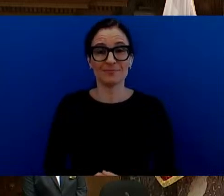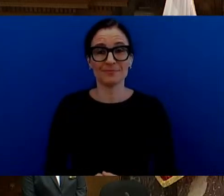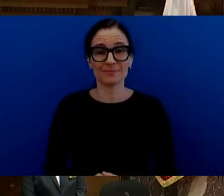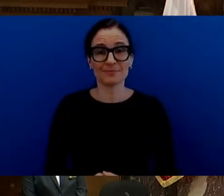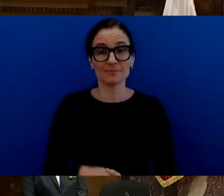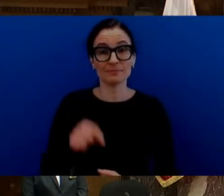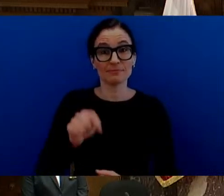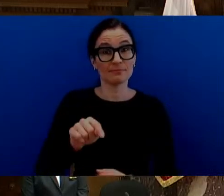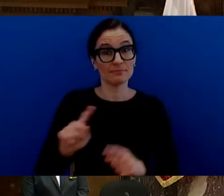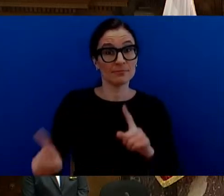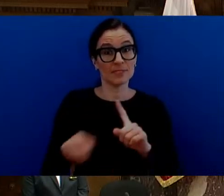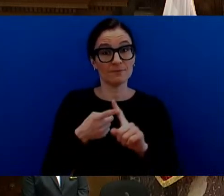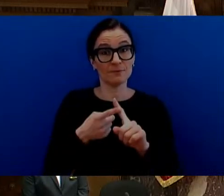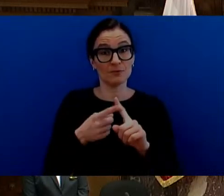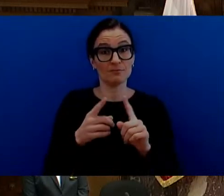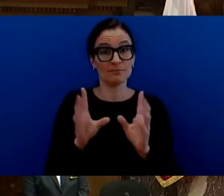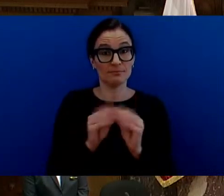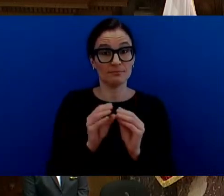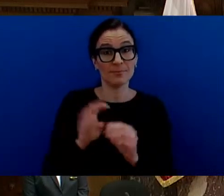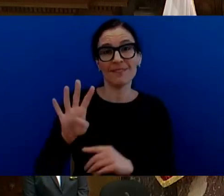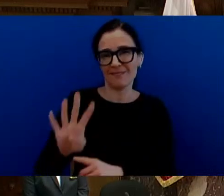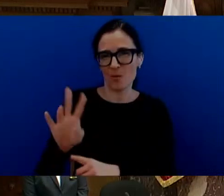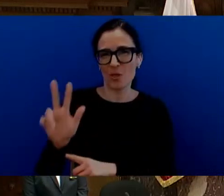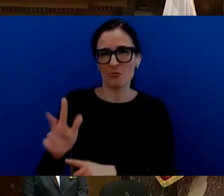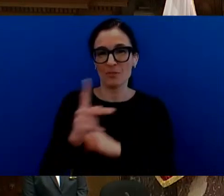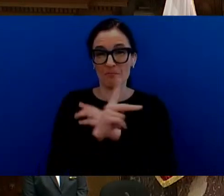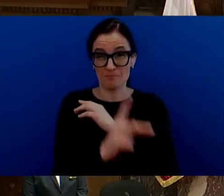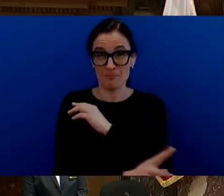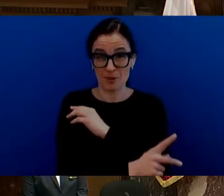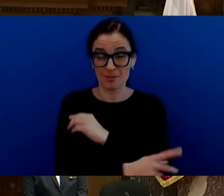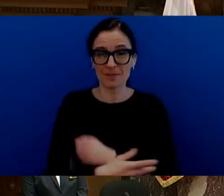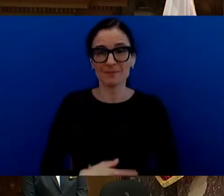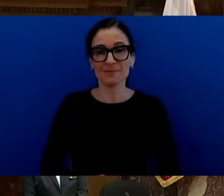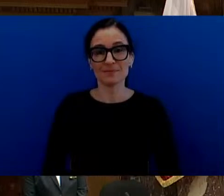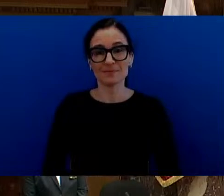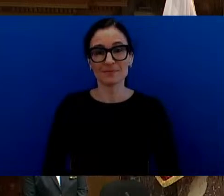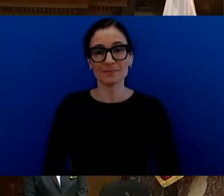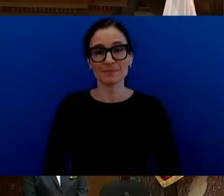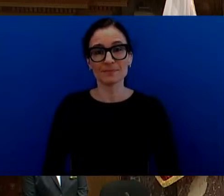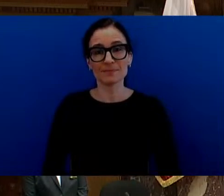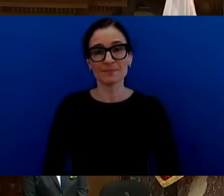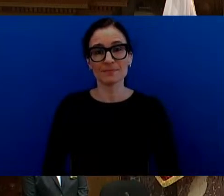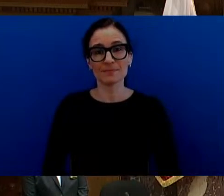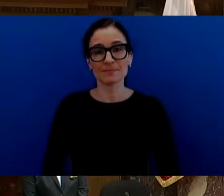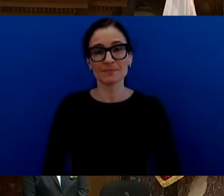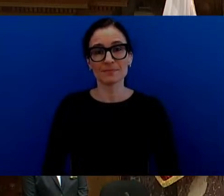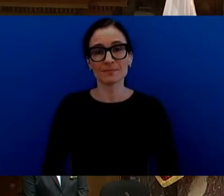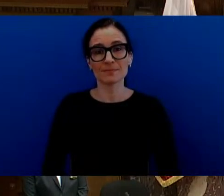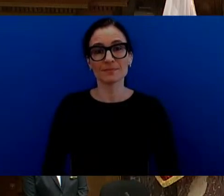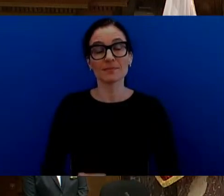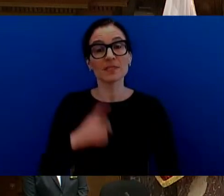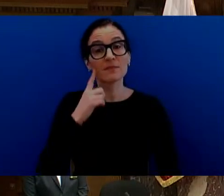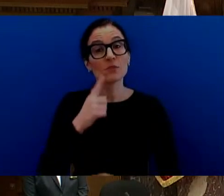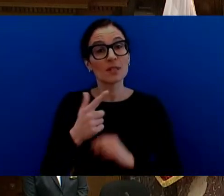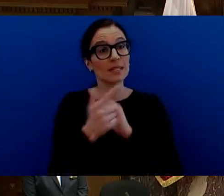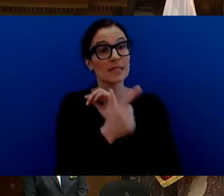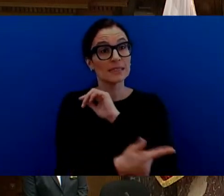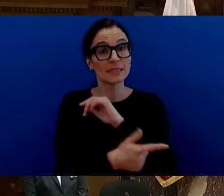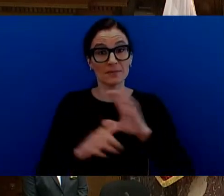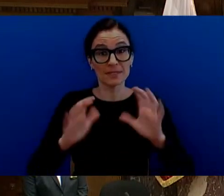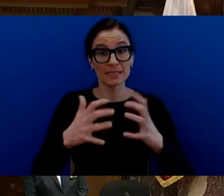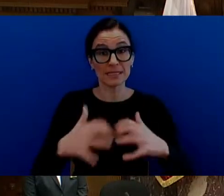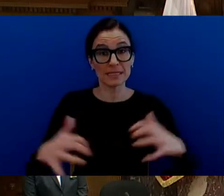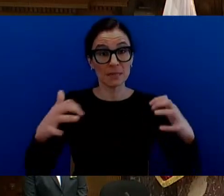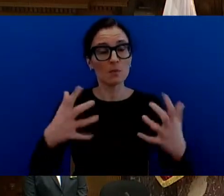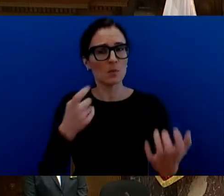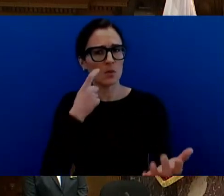Assembly, I acknowledge that we are privileged to gather on the traditional territory of the Lakwangan-speaking people,